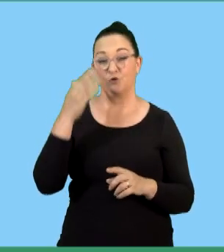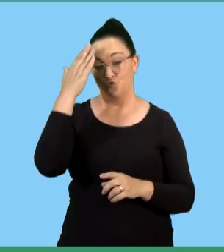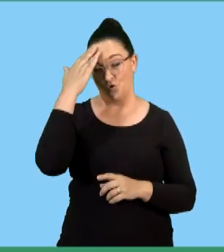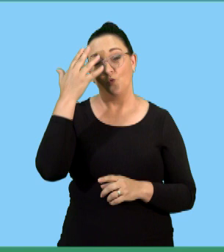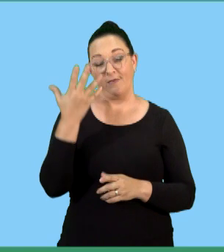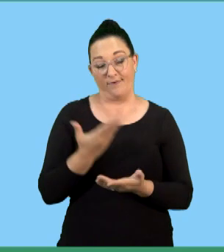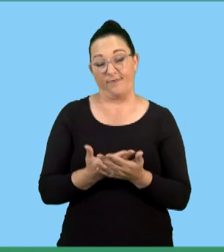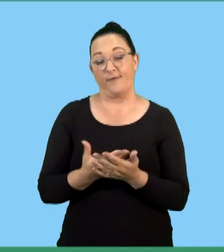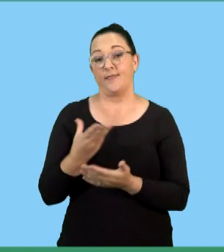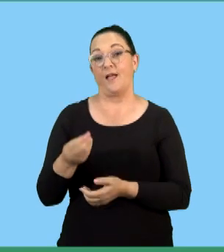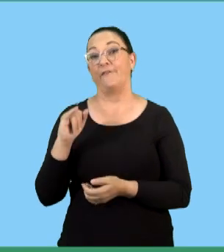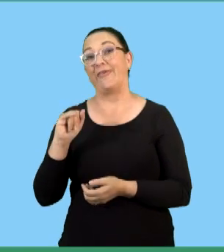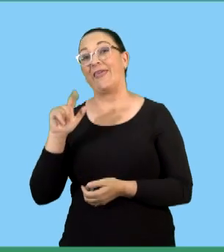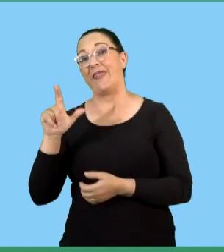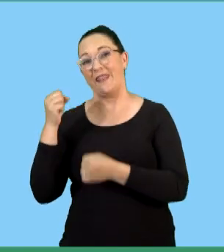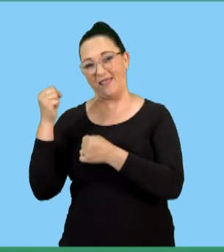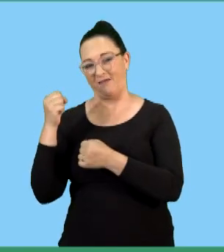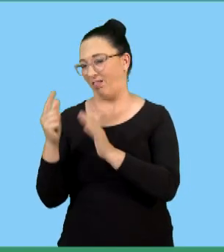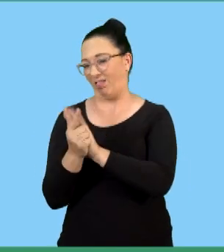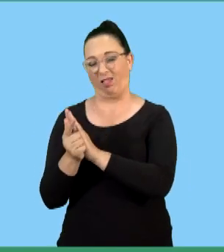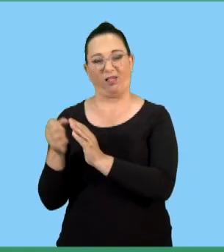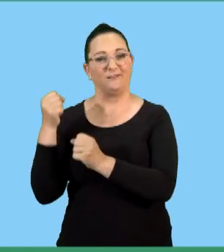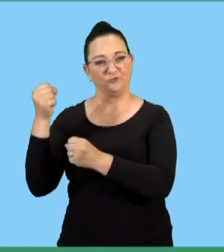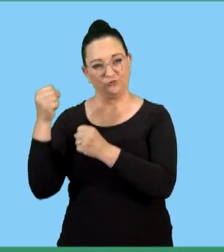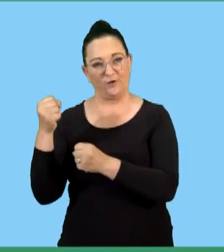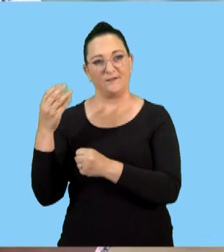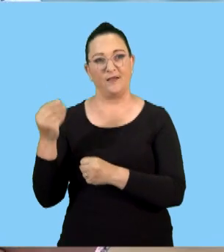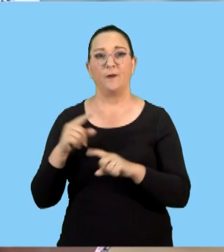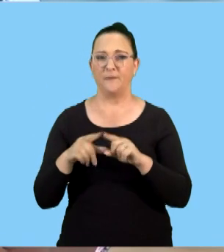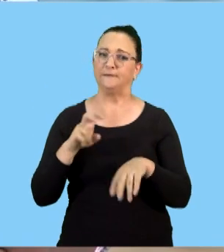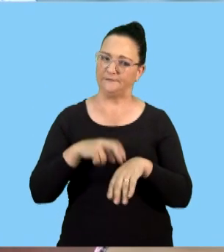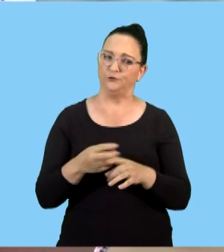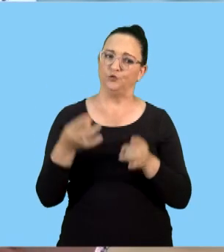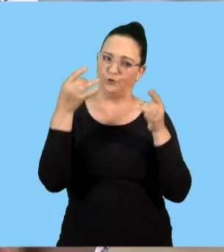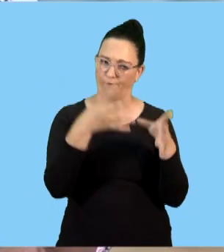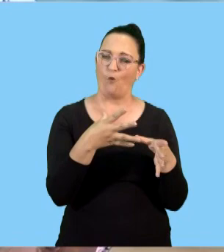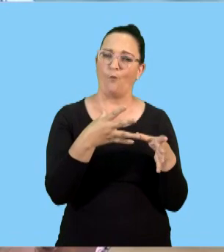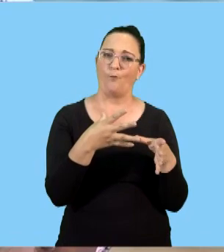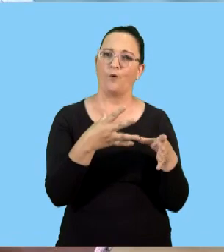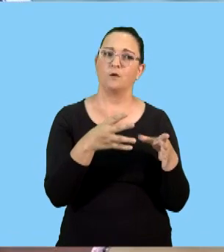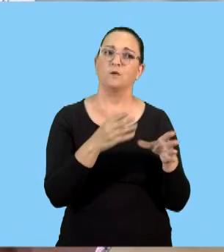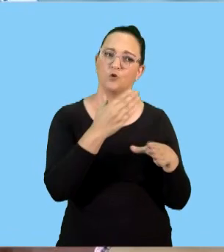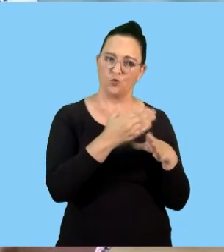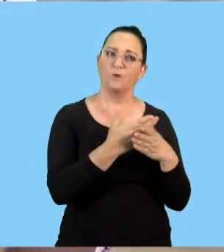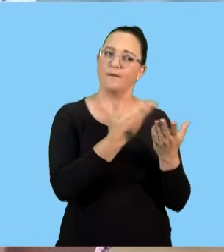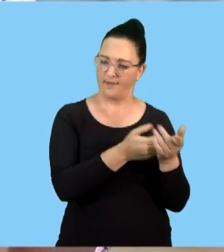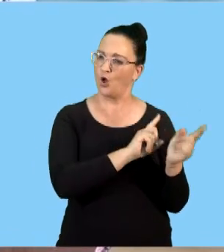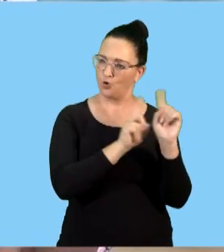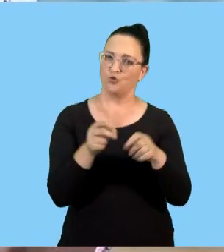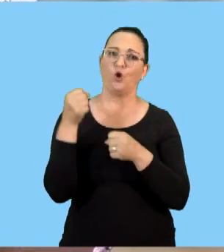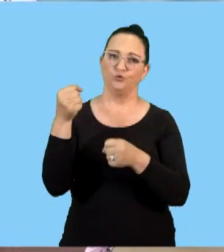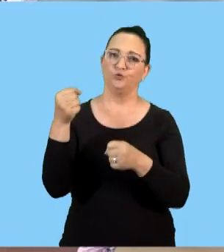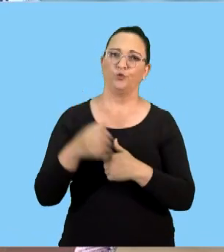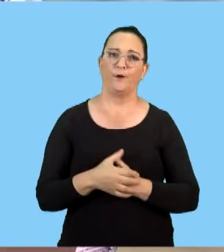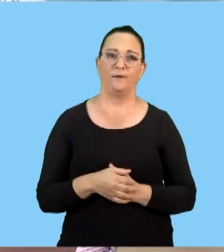for the employees to go on protected strikes. As long as they're going to inform the employer that they're going to go on a strike, so they are allowed to